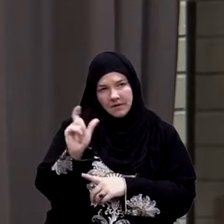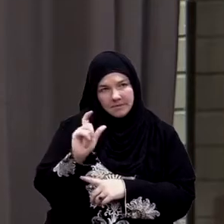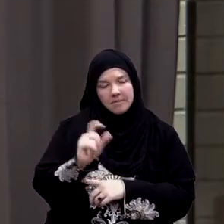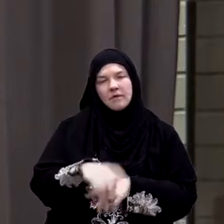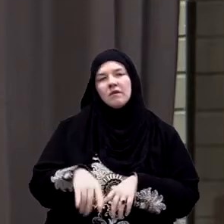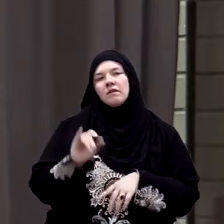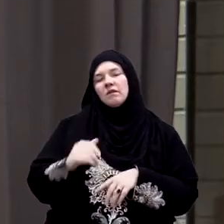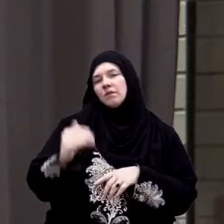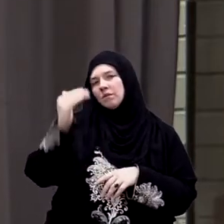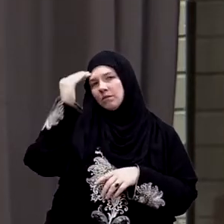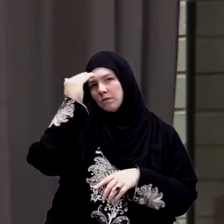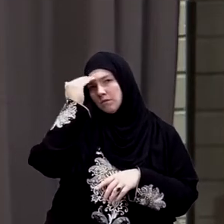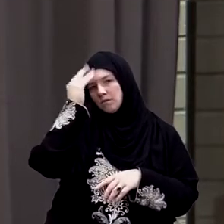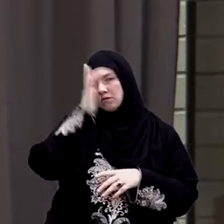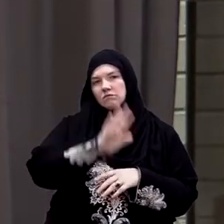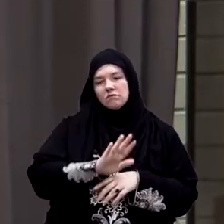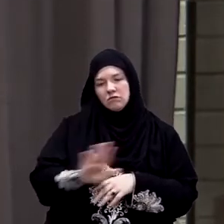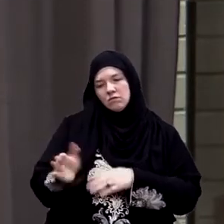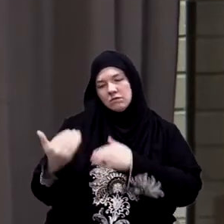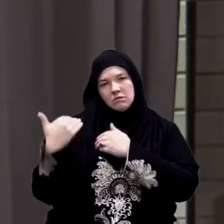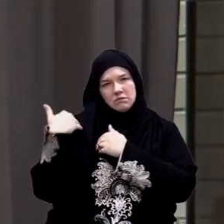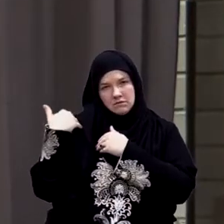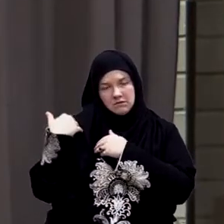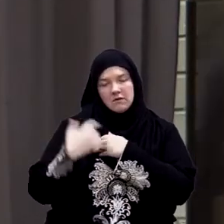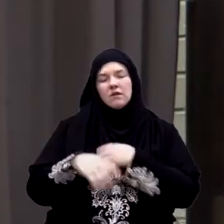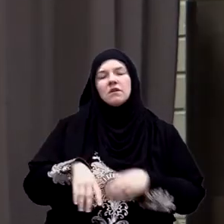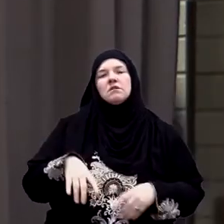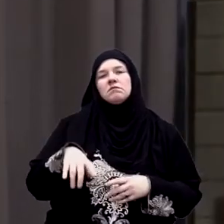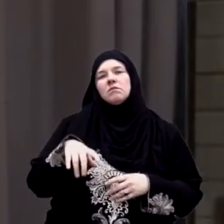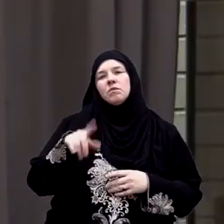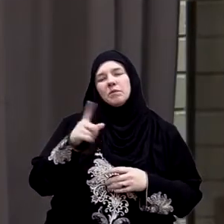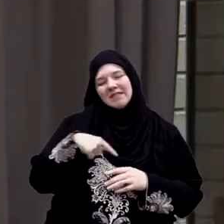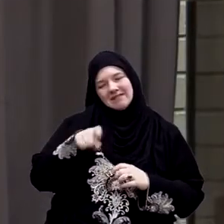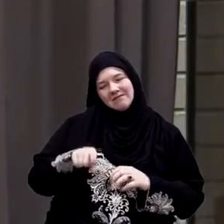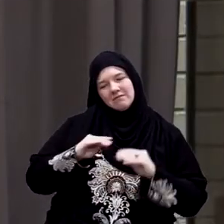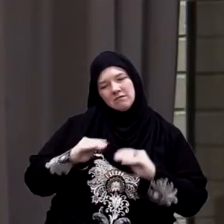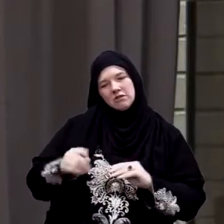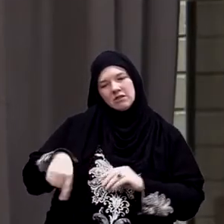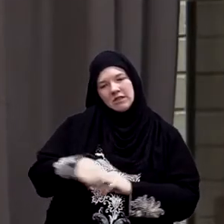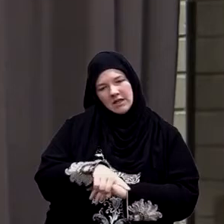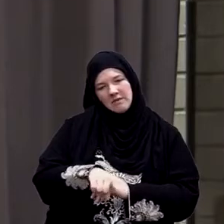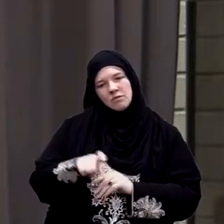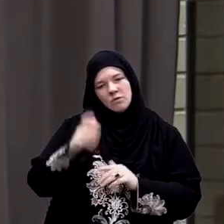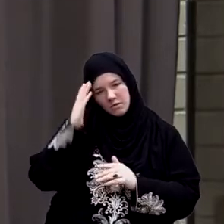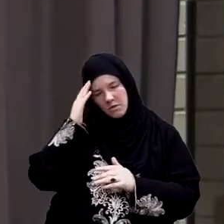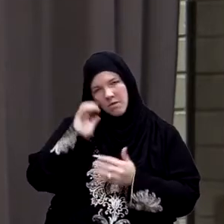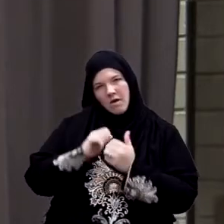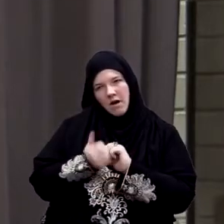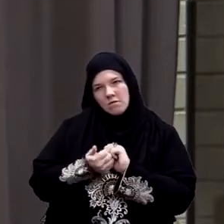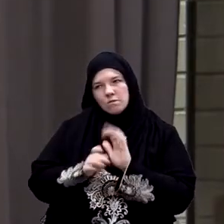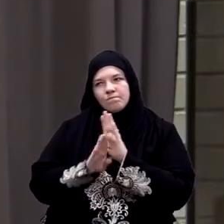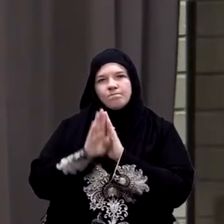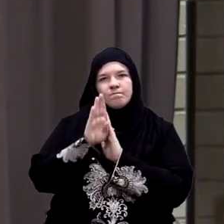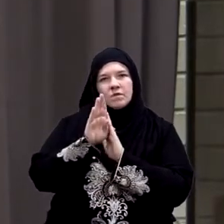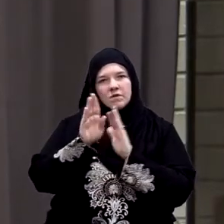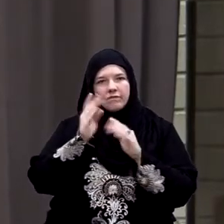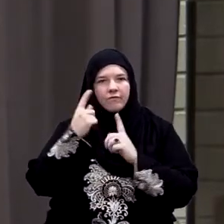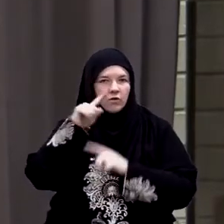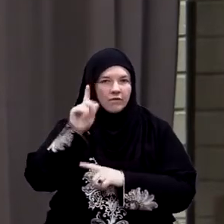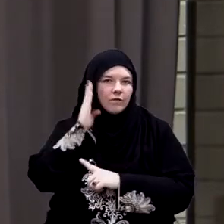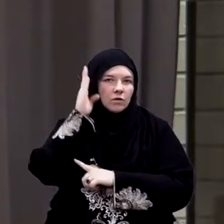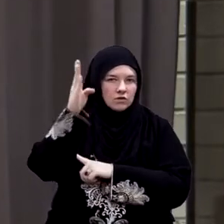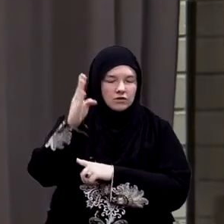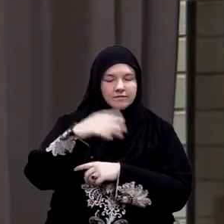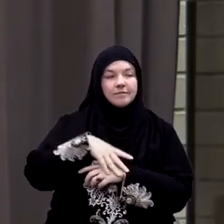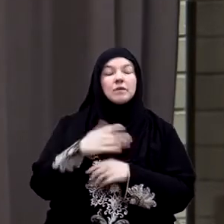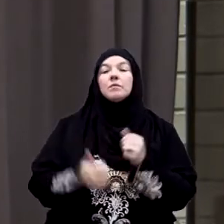that knows its duties, that knows what it needs to do. And the